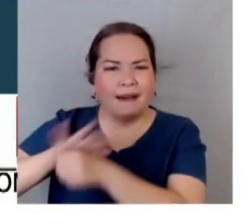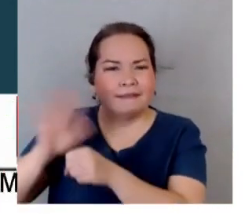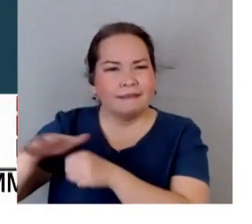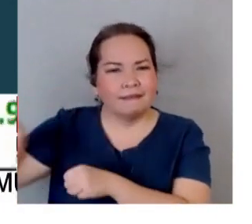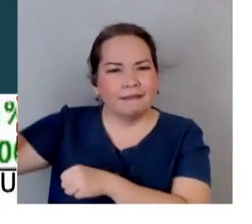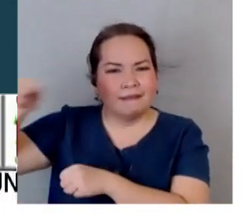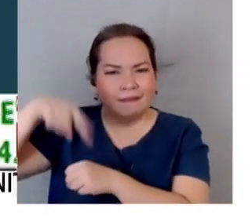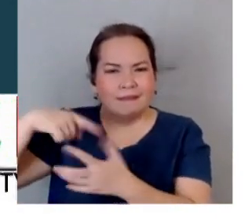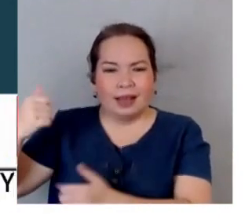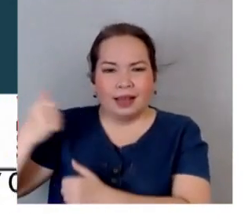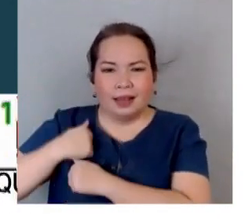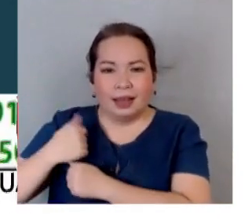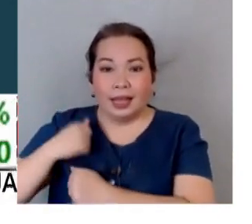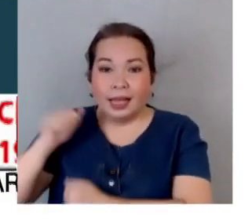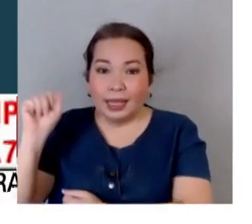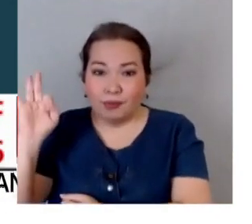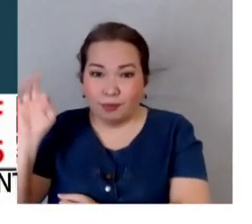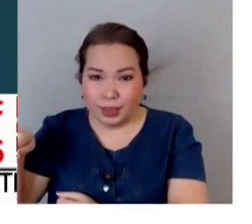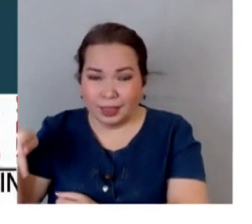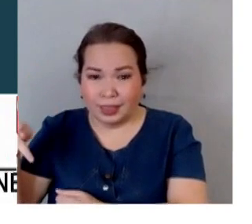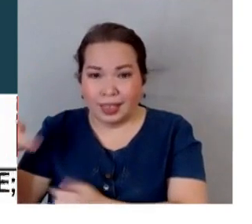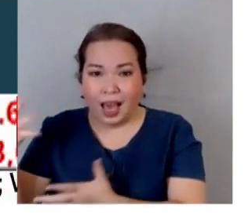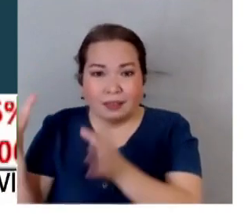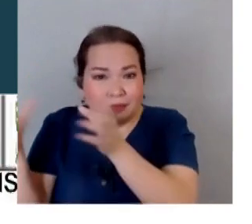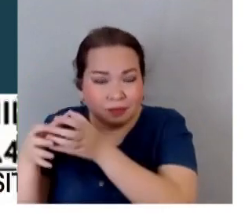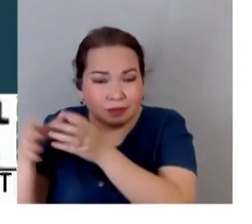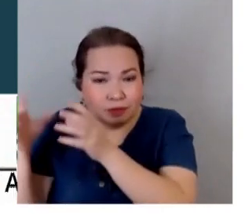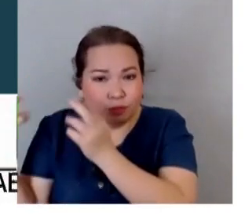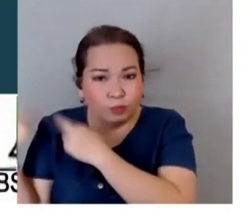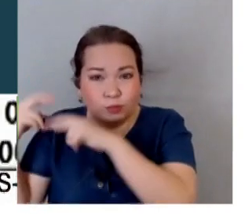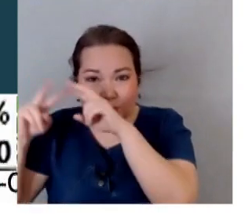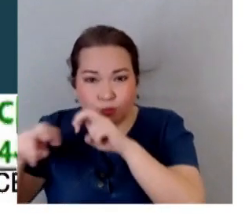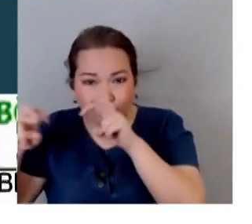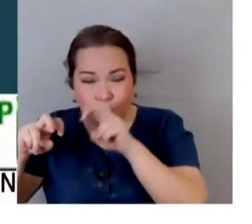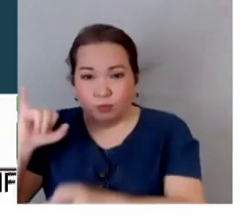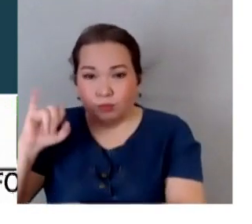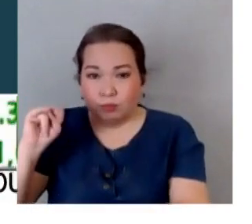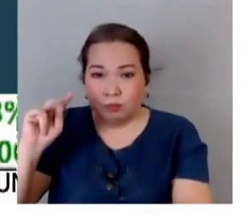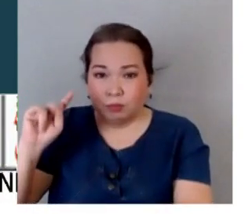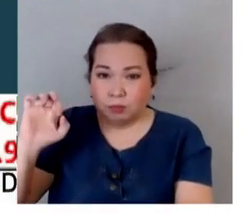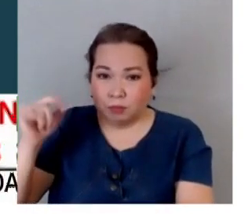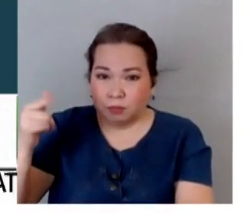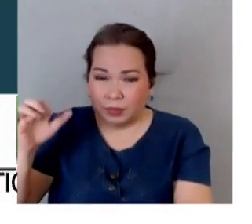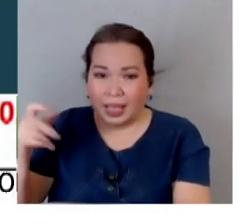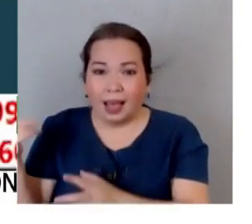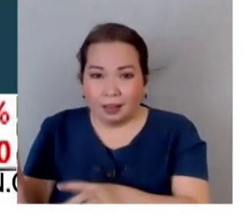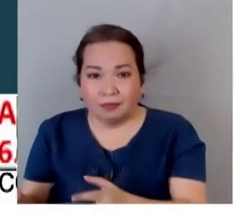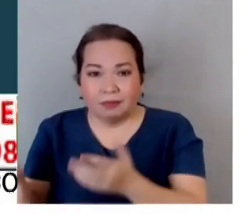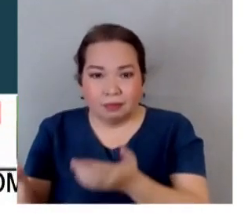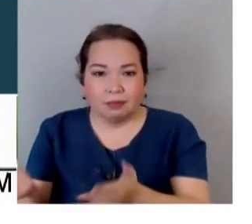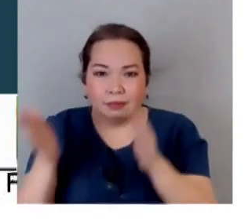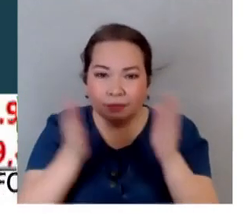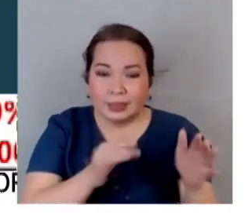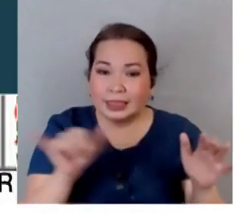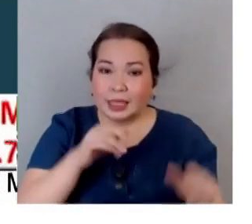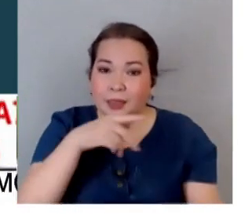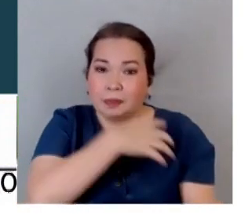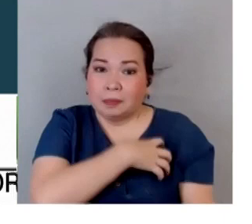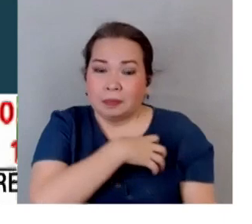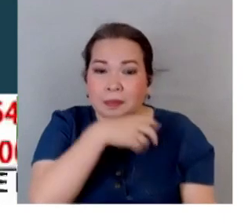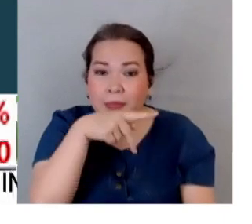the armed forces, the intelligence agency in the Philippine National Police. So we don't actually